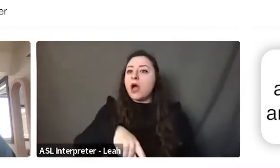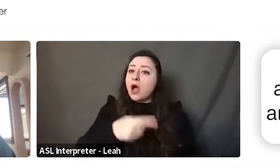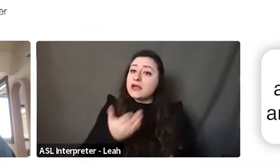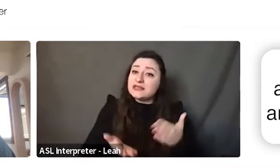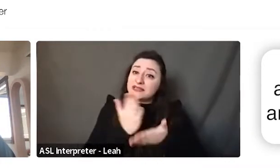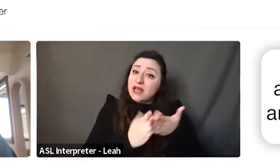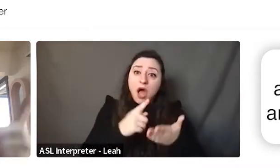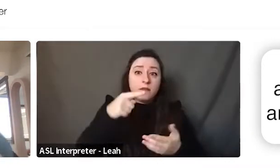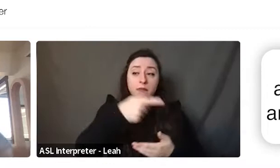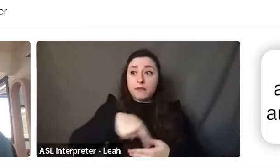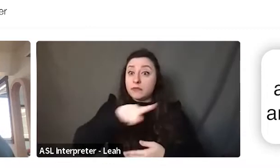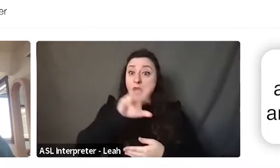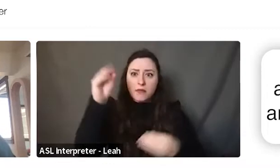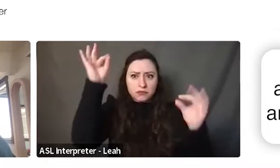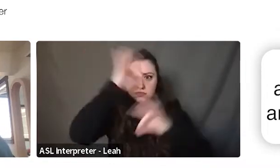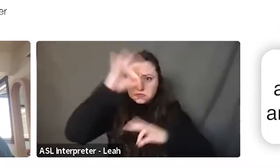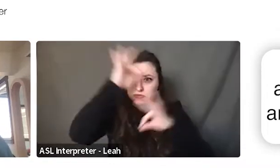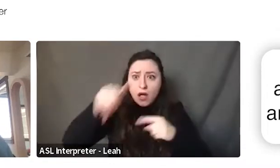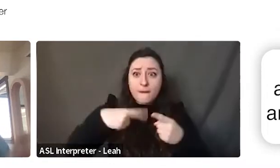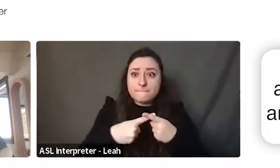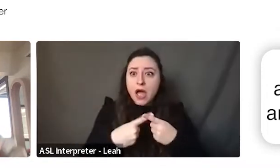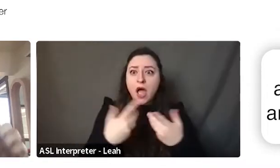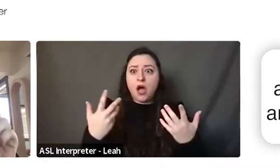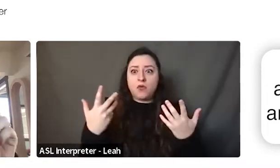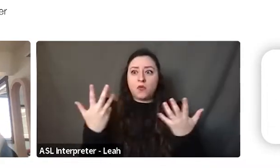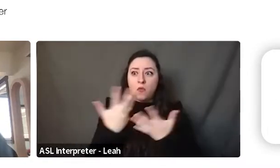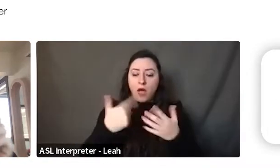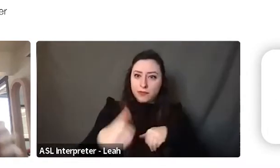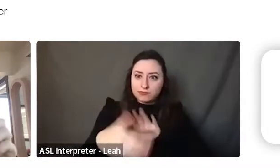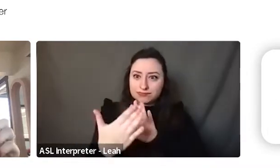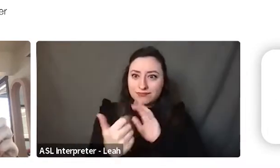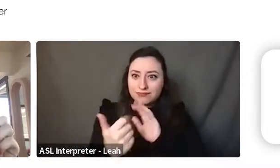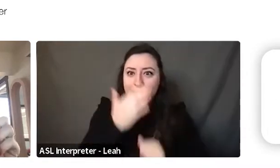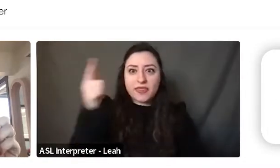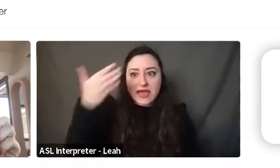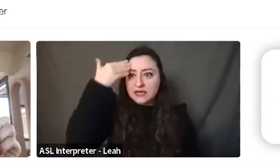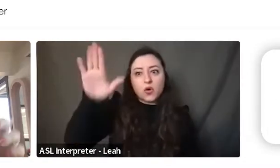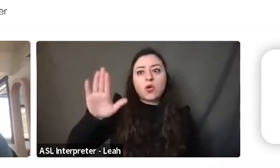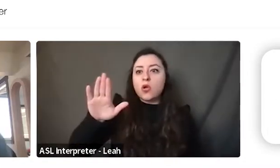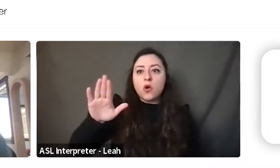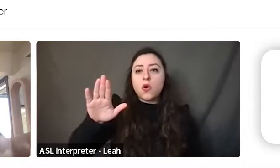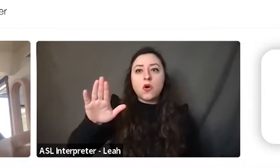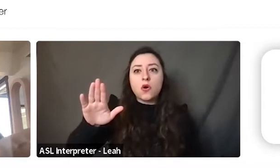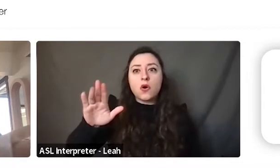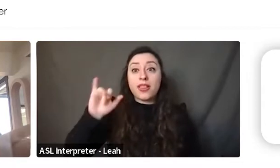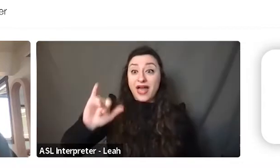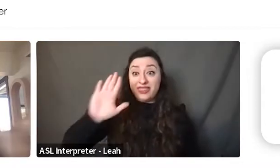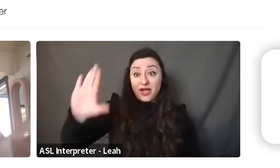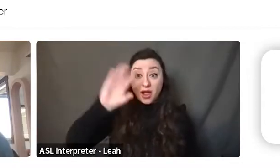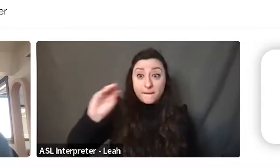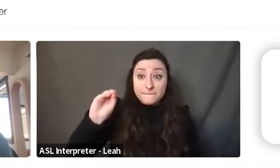we were approaching them that they had any ties whatsoever, because they didn't know that the company,